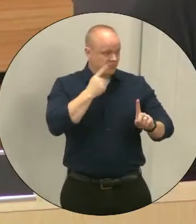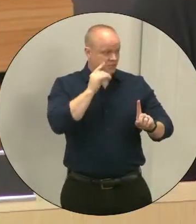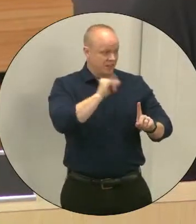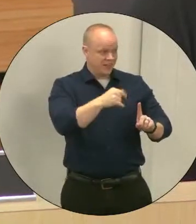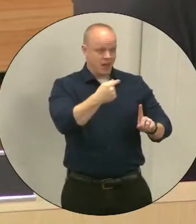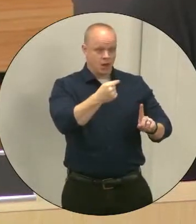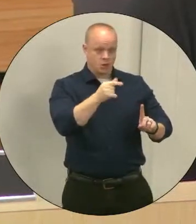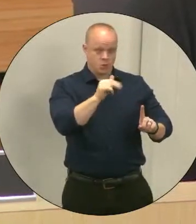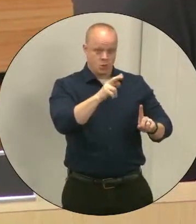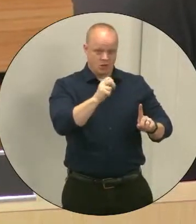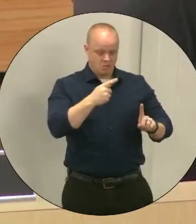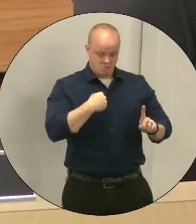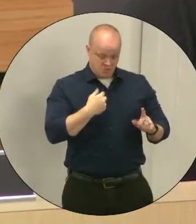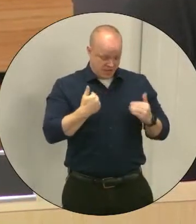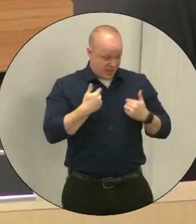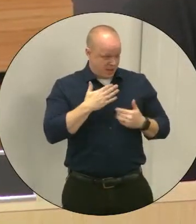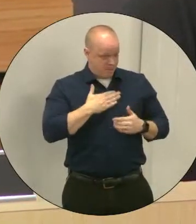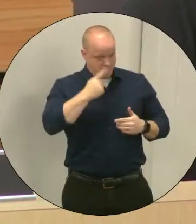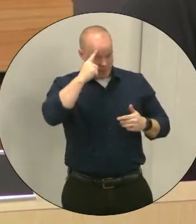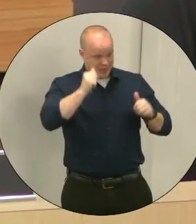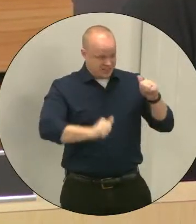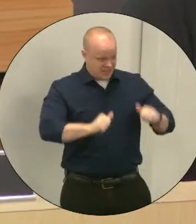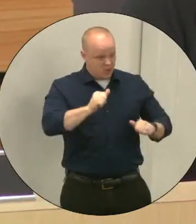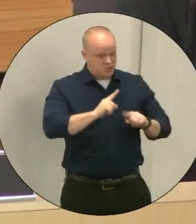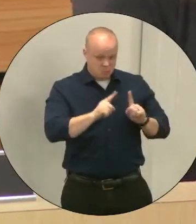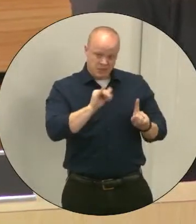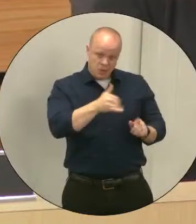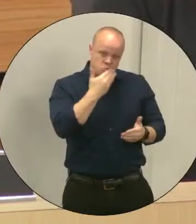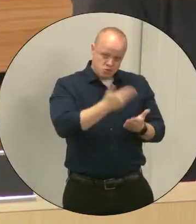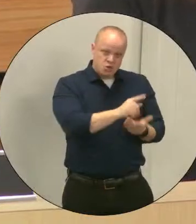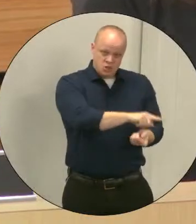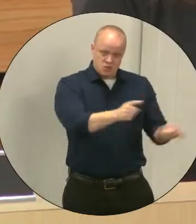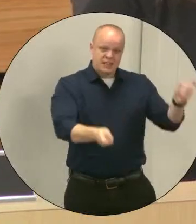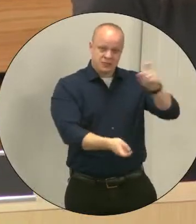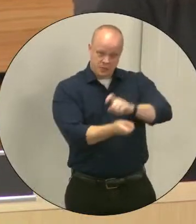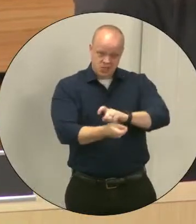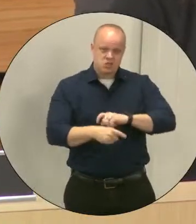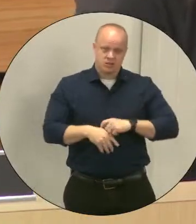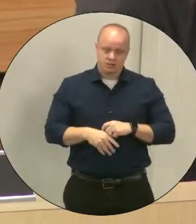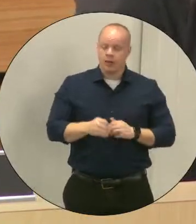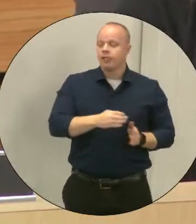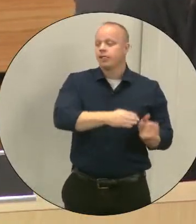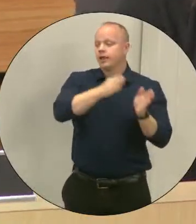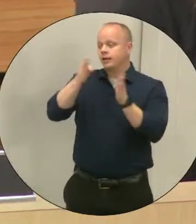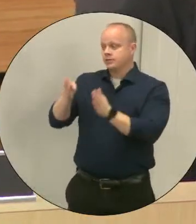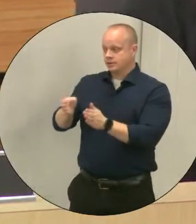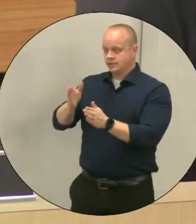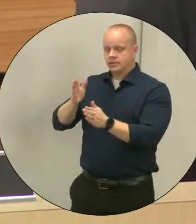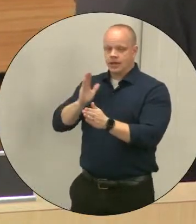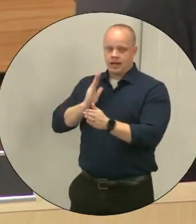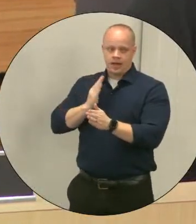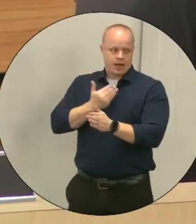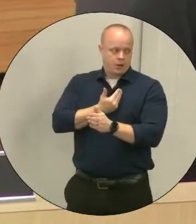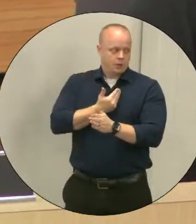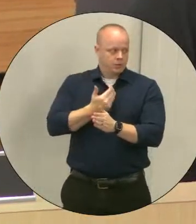I had my doubts, but that one, it was a good transformation. And then we have our state superintendent,